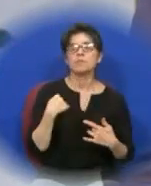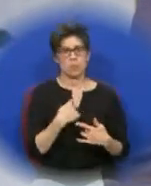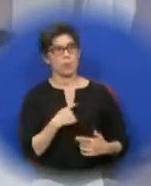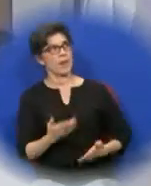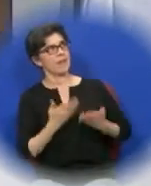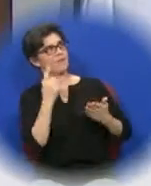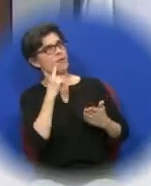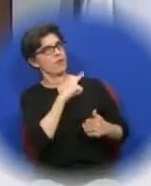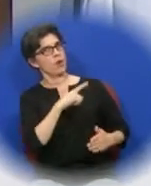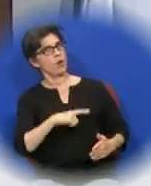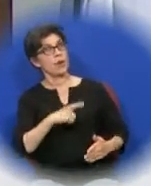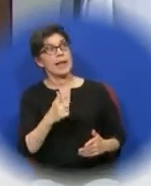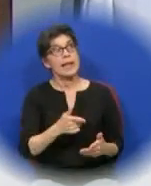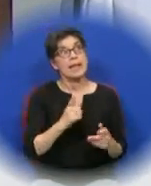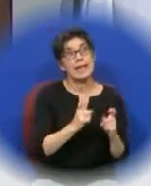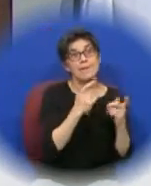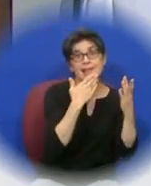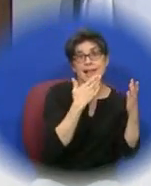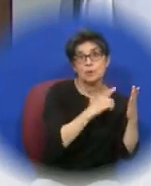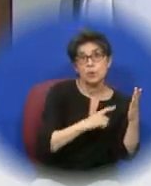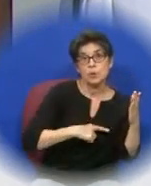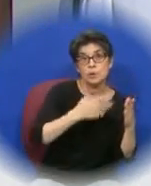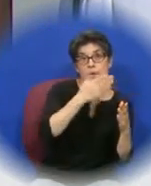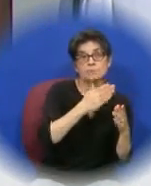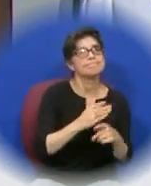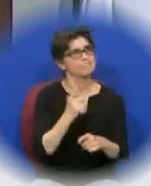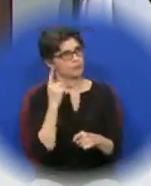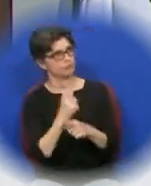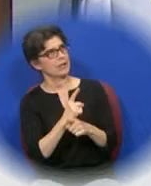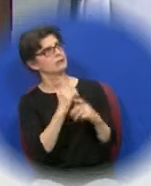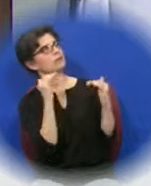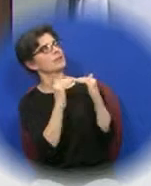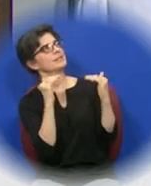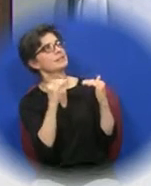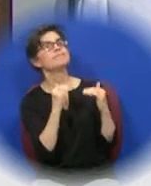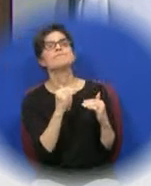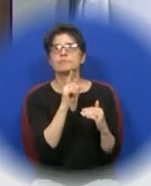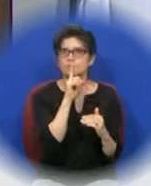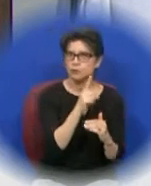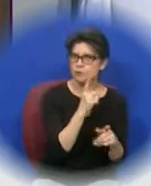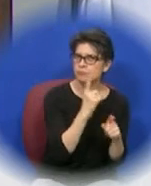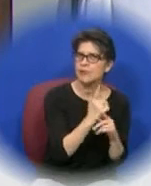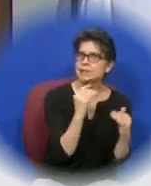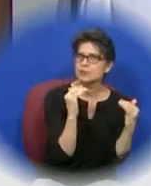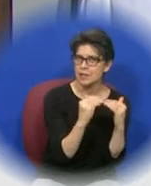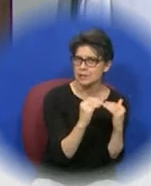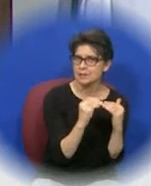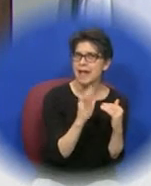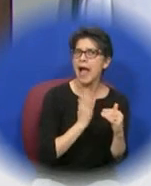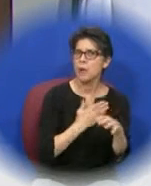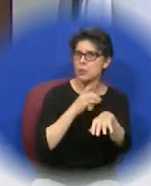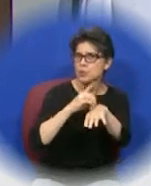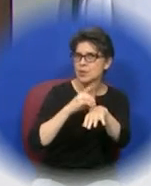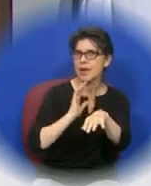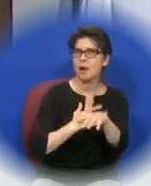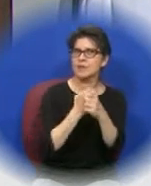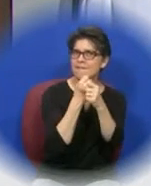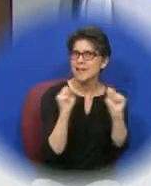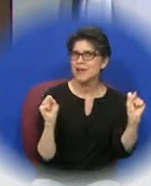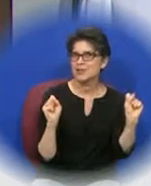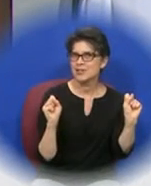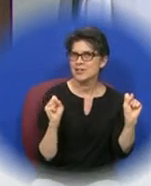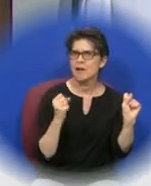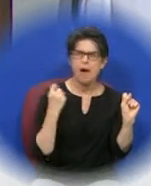Lord. Let us give thanks to the Lord our God. It is right and just. It is truly right and just, our duty and our